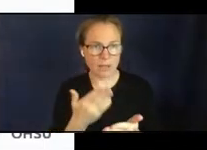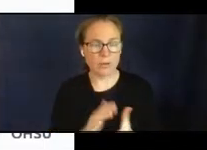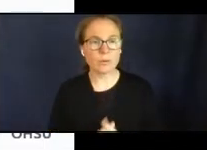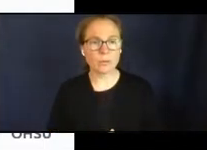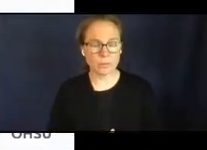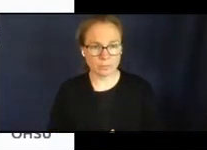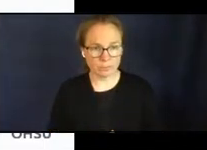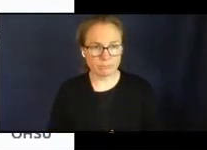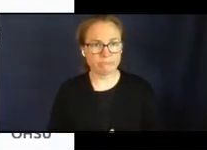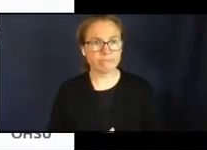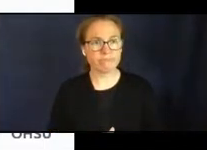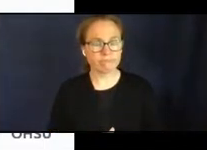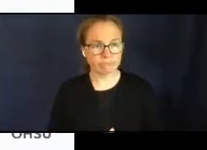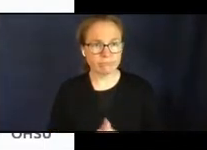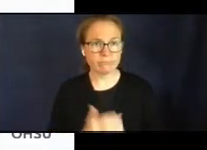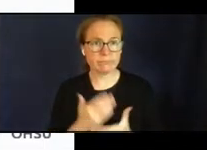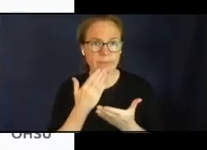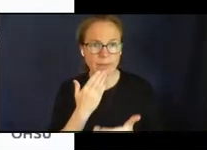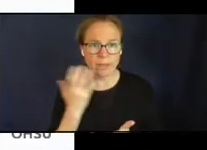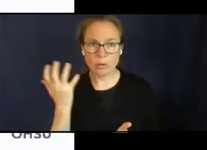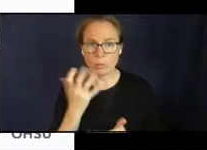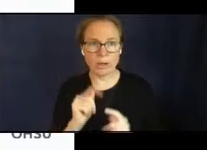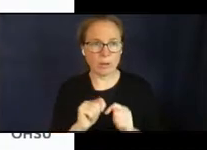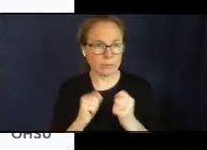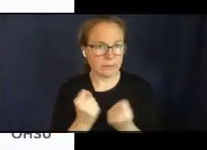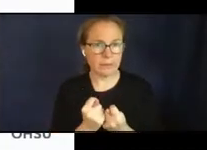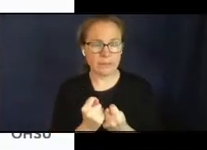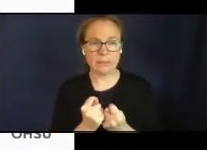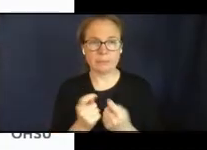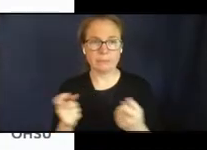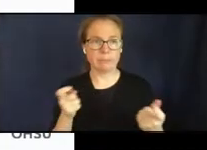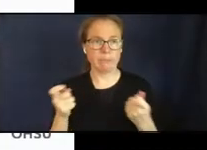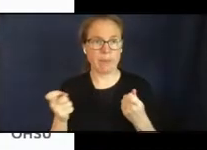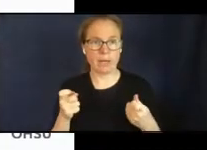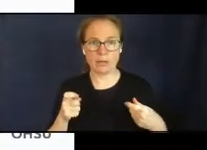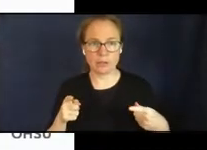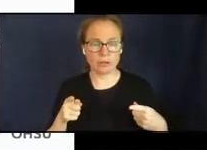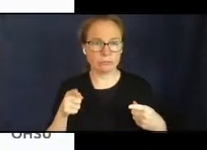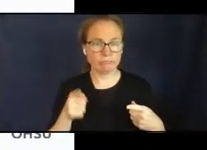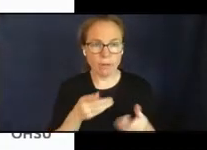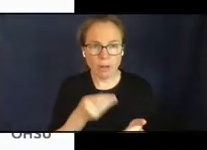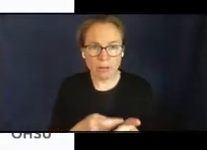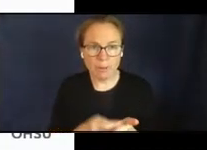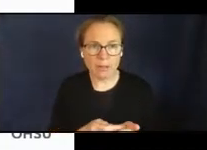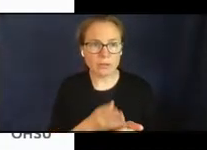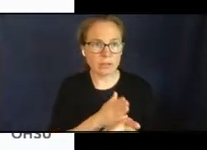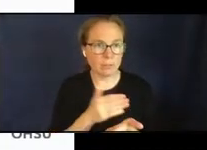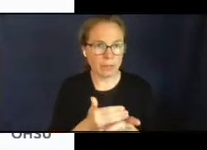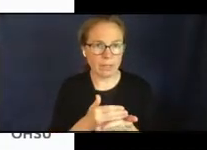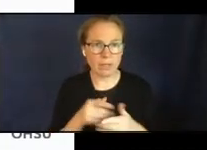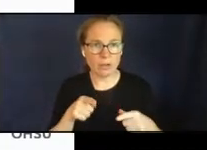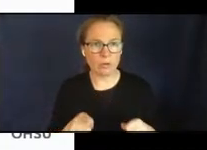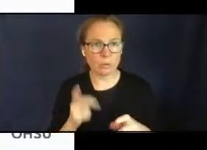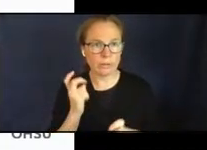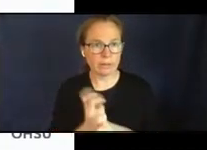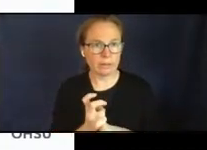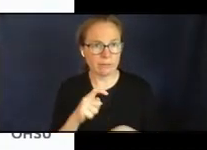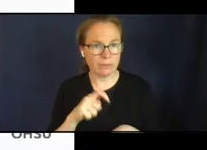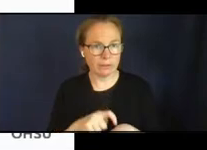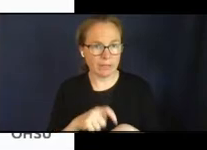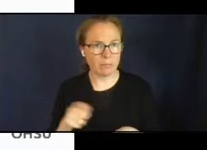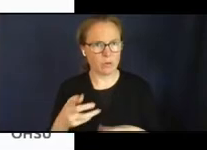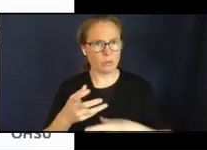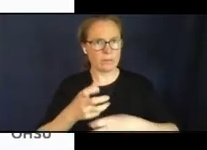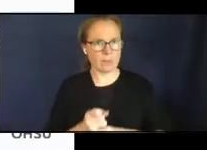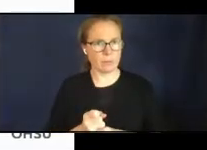the whole OHSU team to manage during a difficult period. And I think you've summarized the challenges pretty good there.